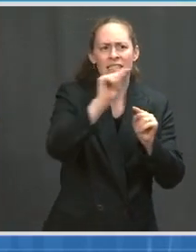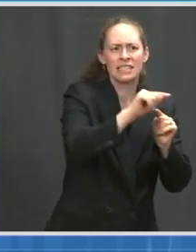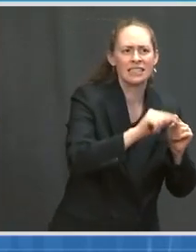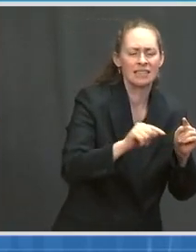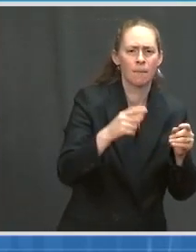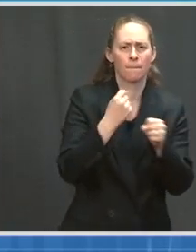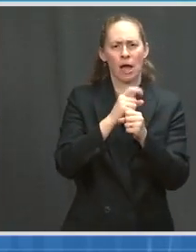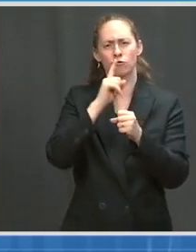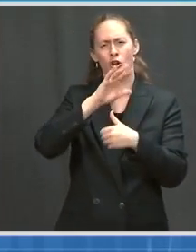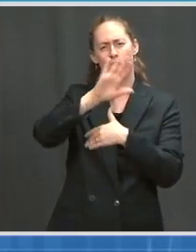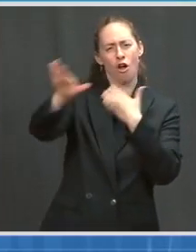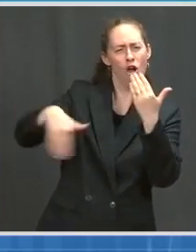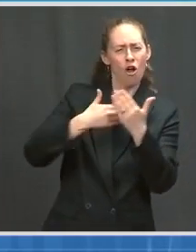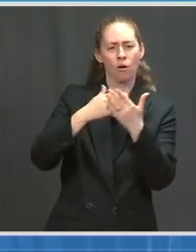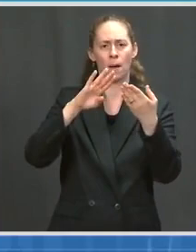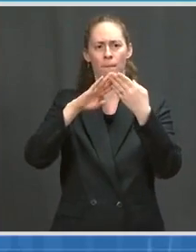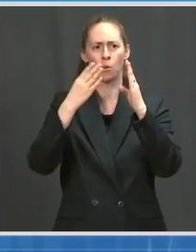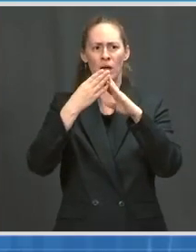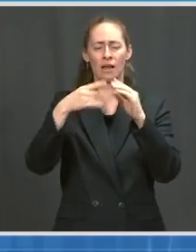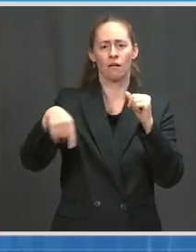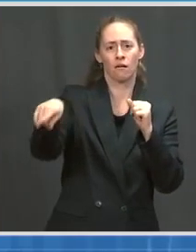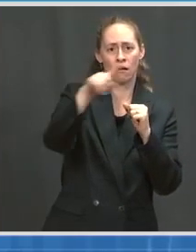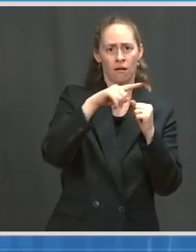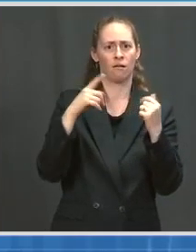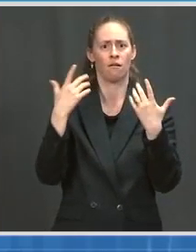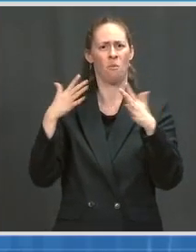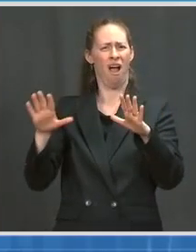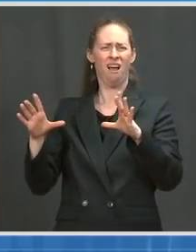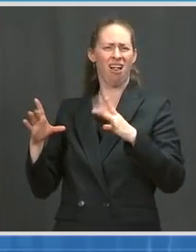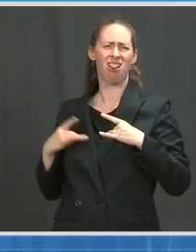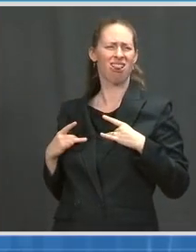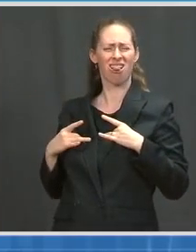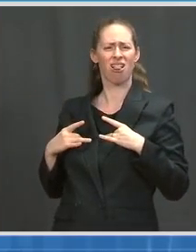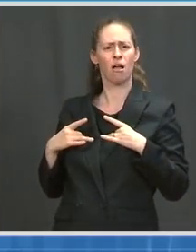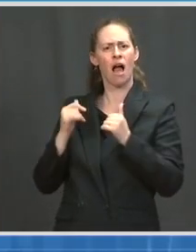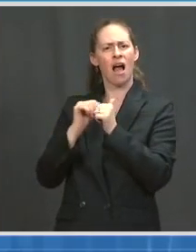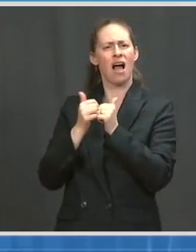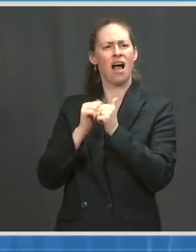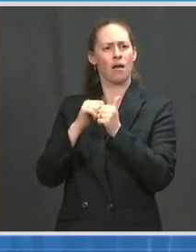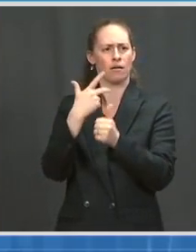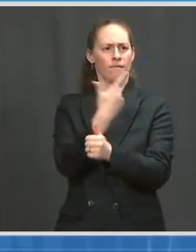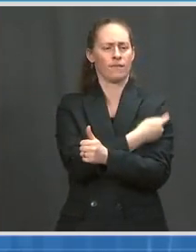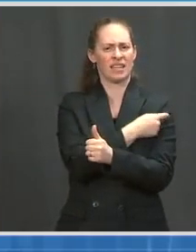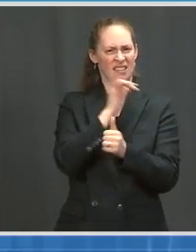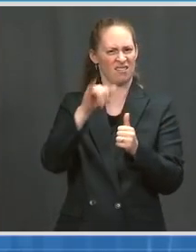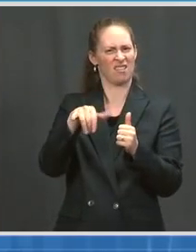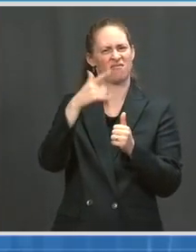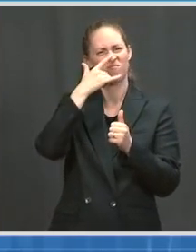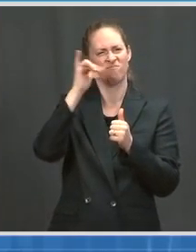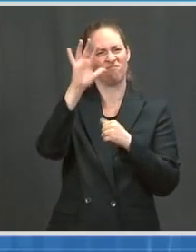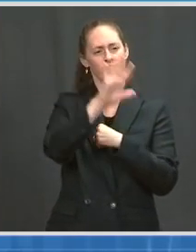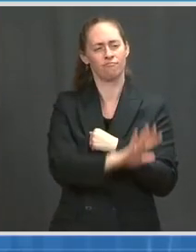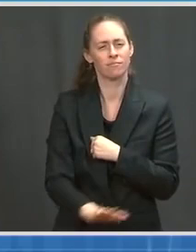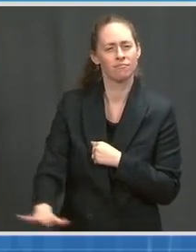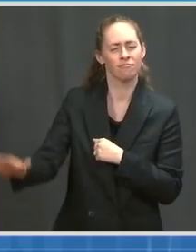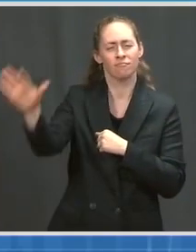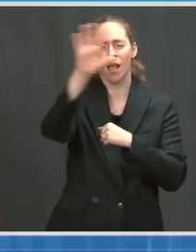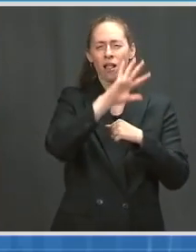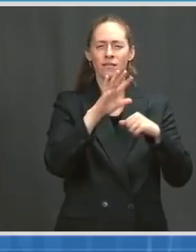outbreaks in those singular communities. So not only is it 70% across the nation, but it is 70% in each of these individual